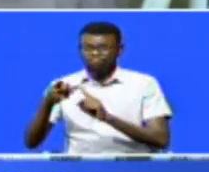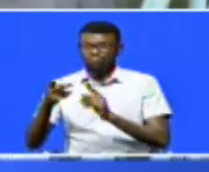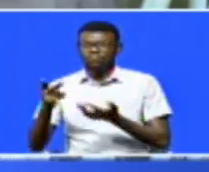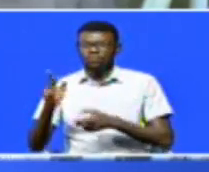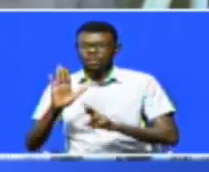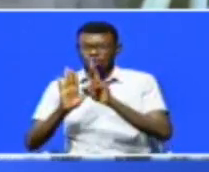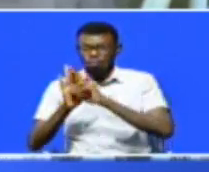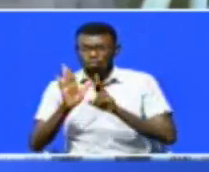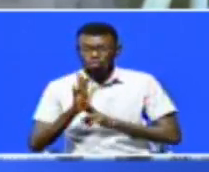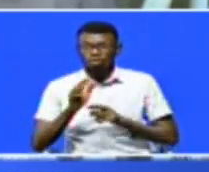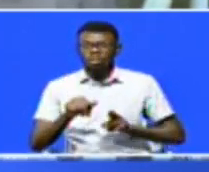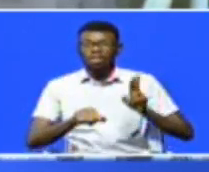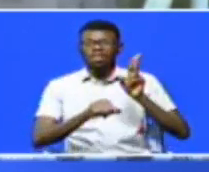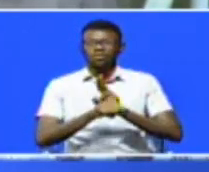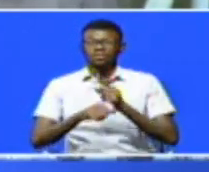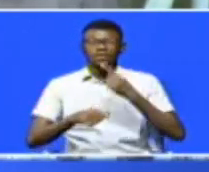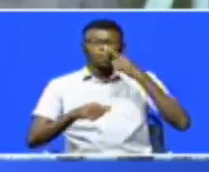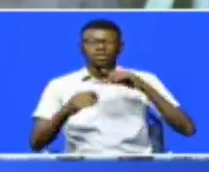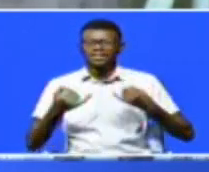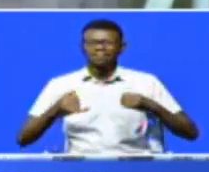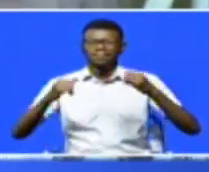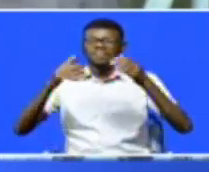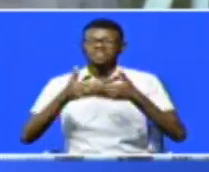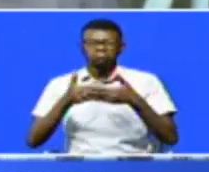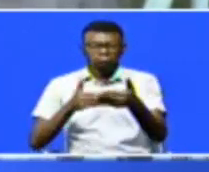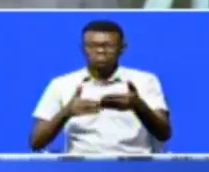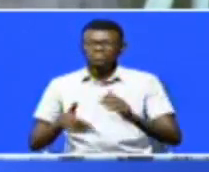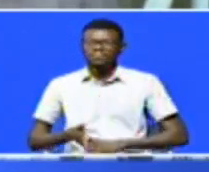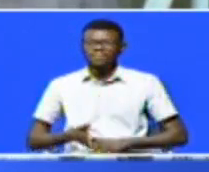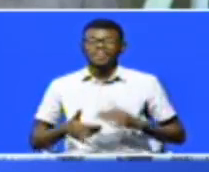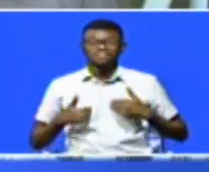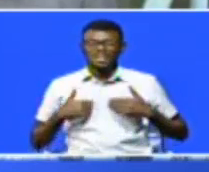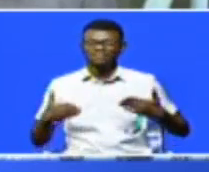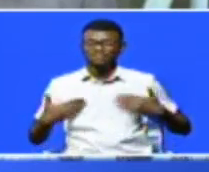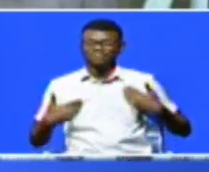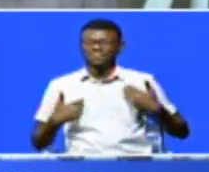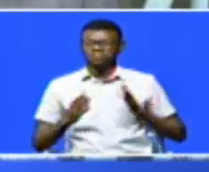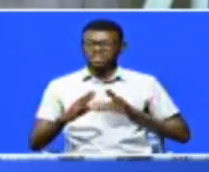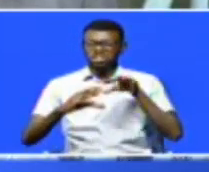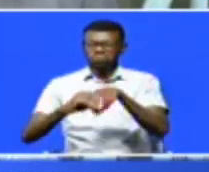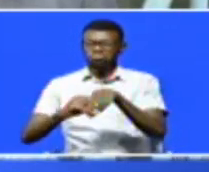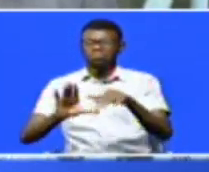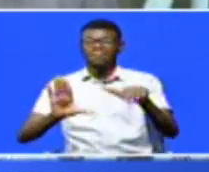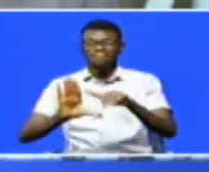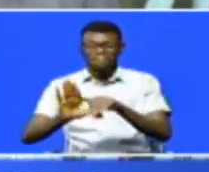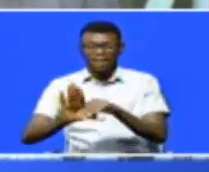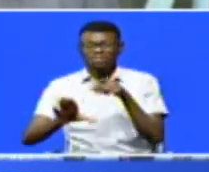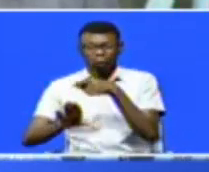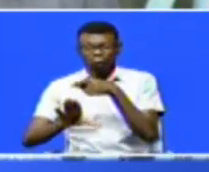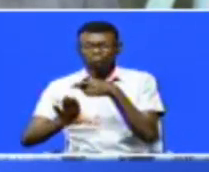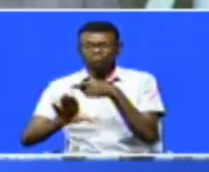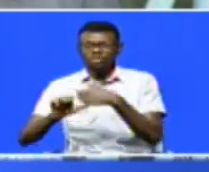would be used to implement that policy. I was privileged to be a member of that task force.